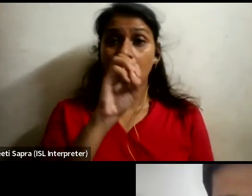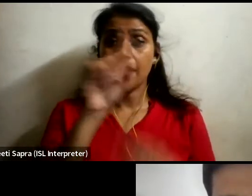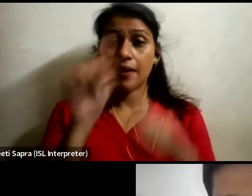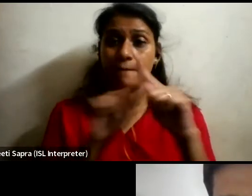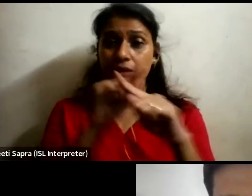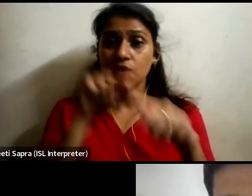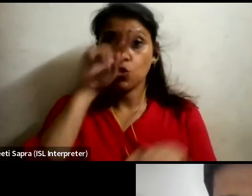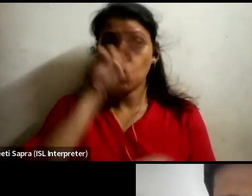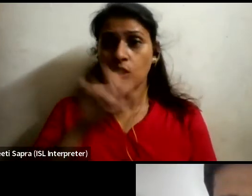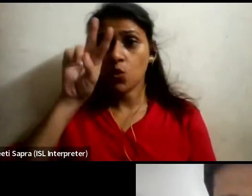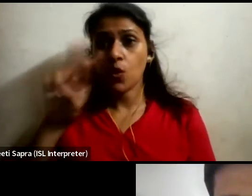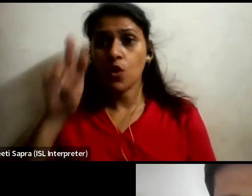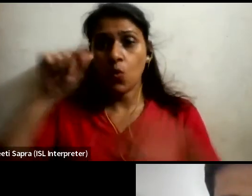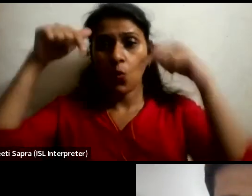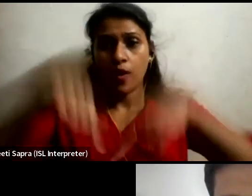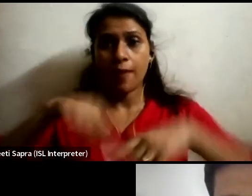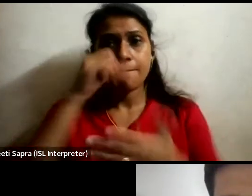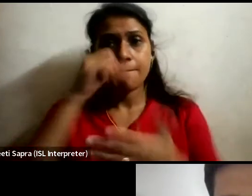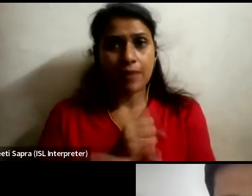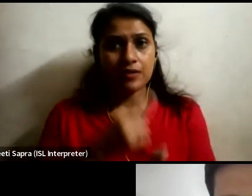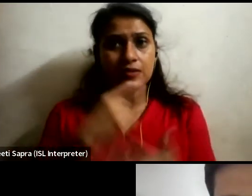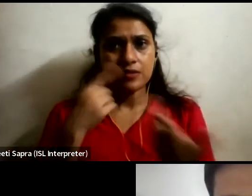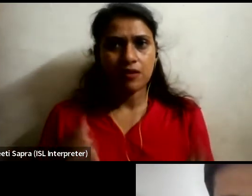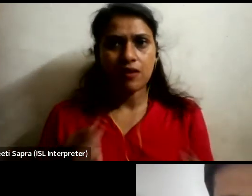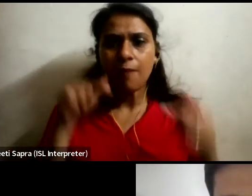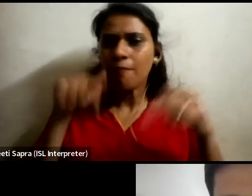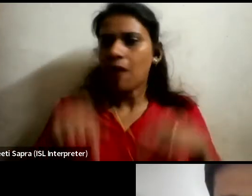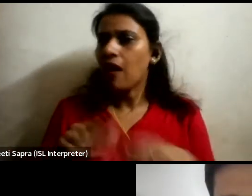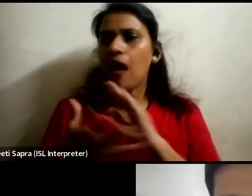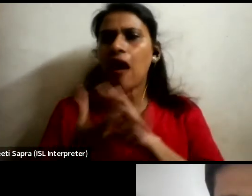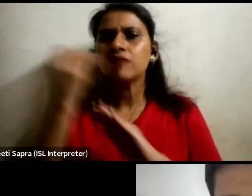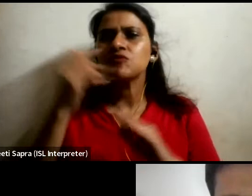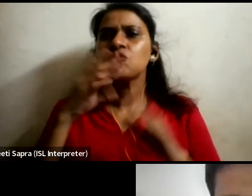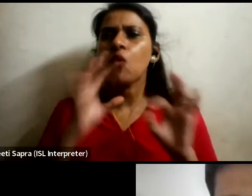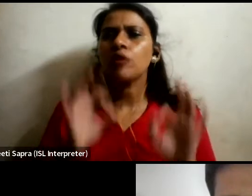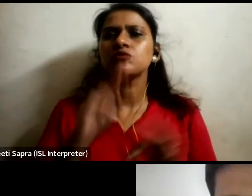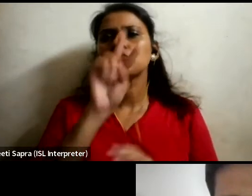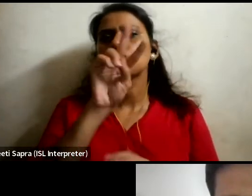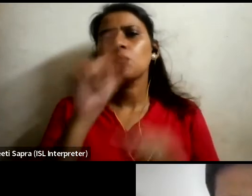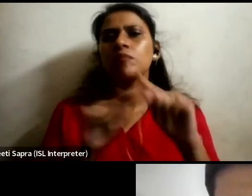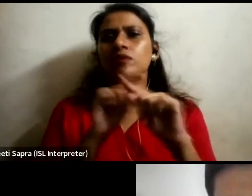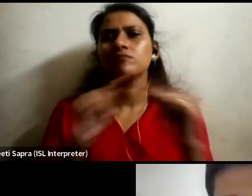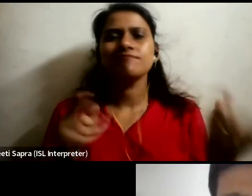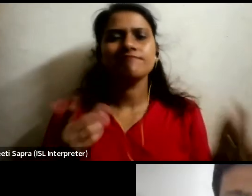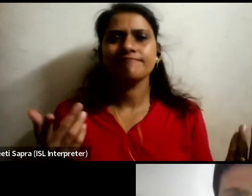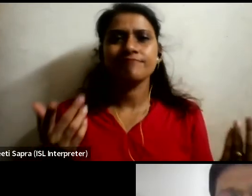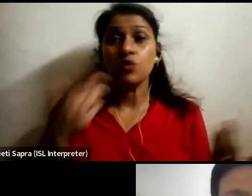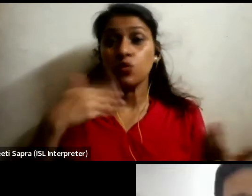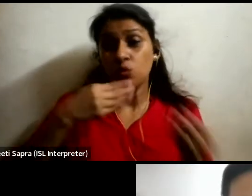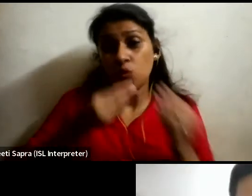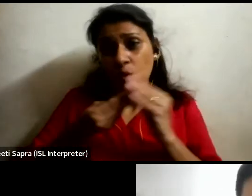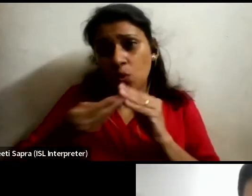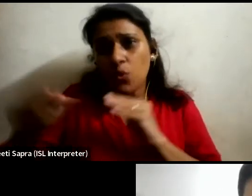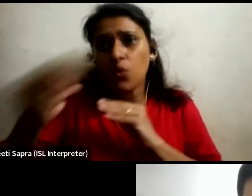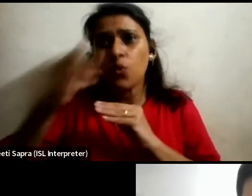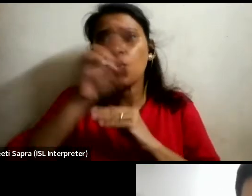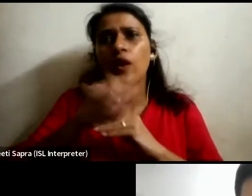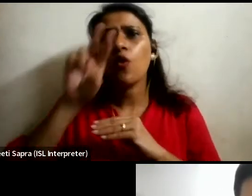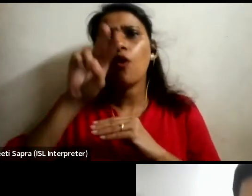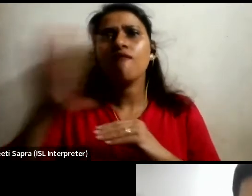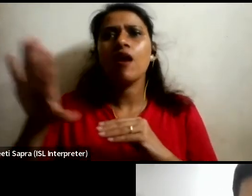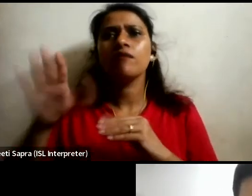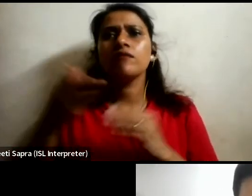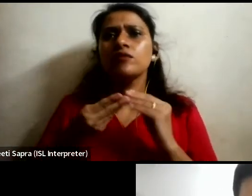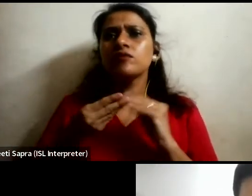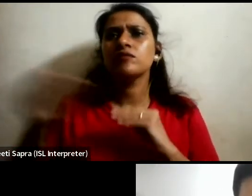has subtitling by 22, we are only at 2% and nowhere close to reaching 15-25. What, according